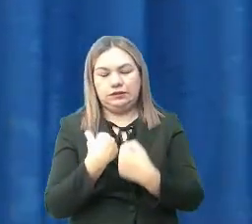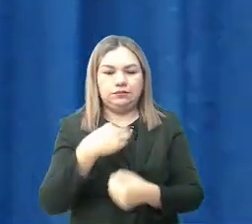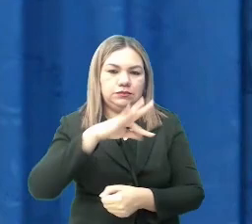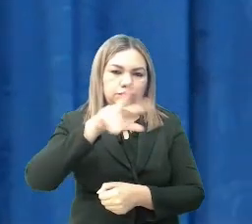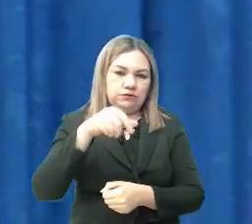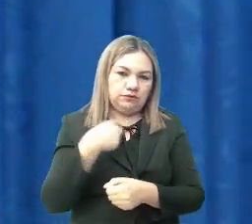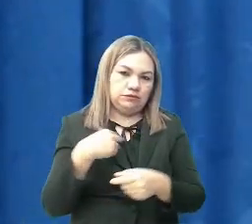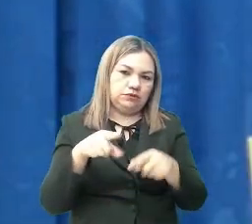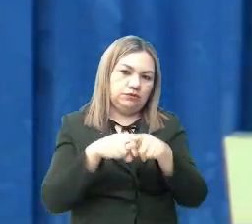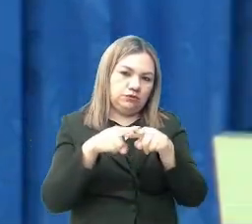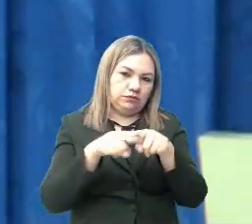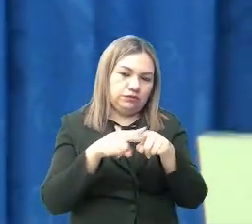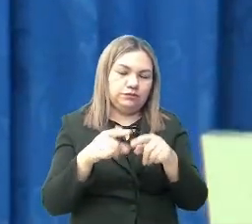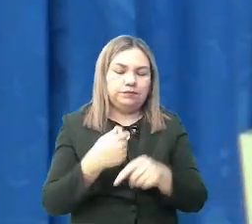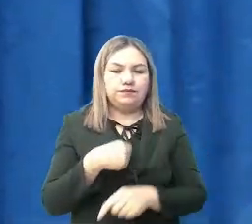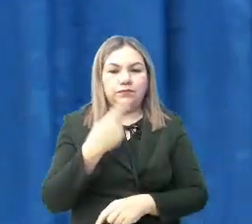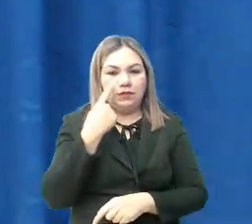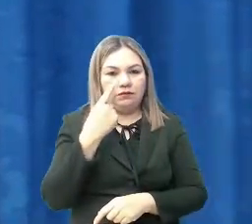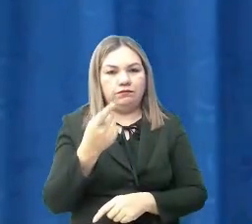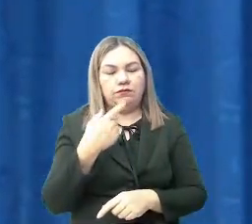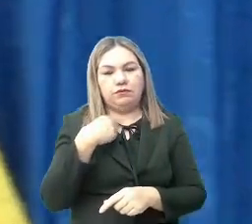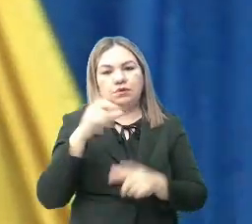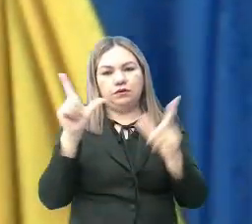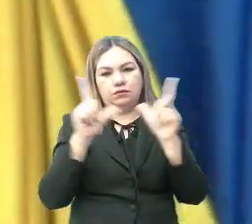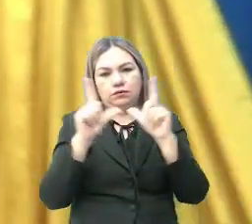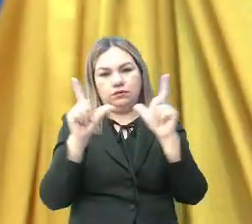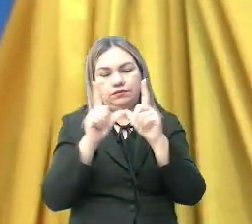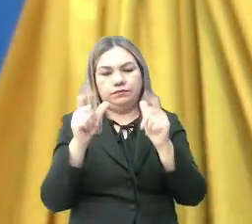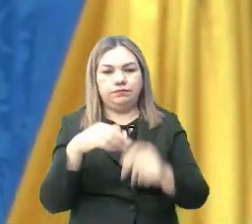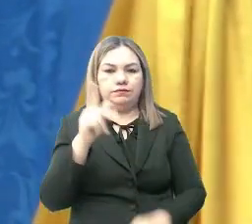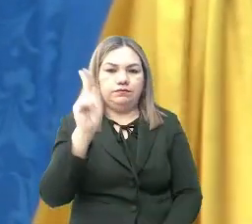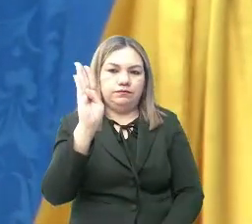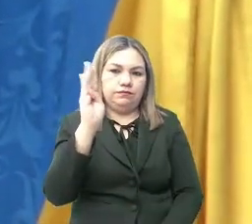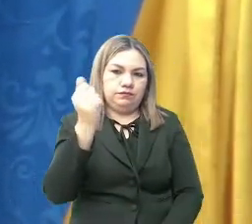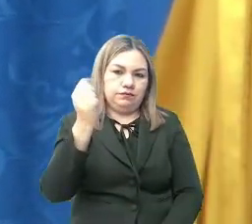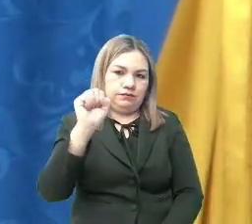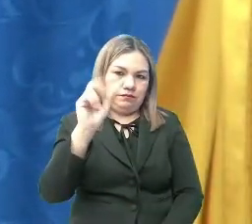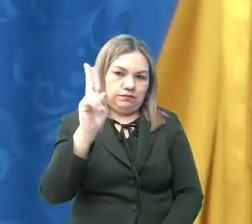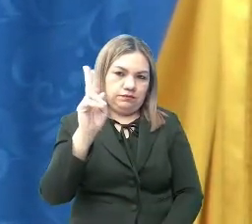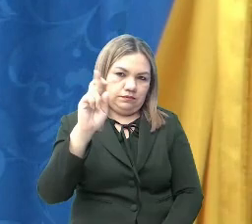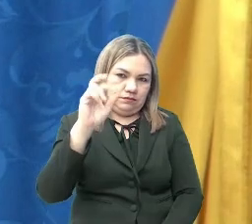They took the boyfriend. And you're full of that garbage.